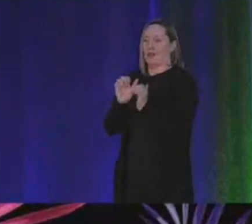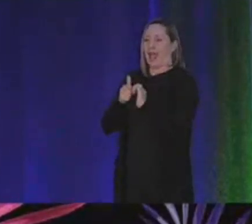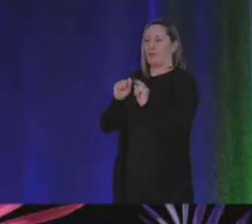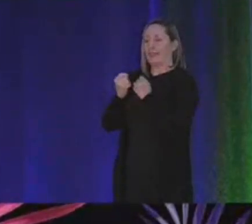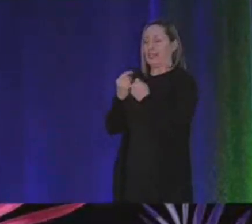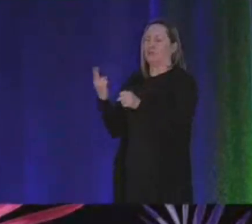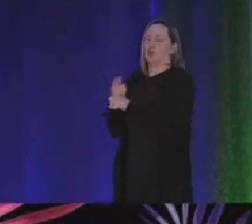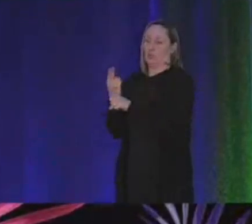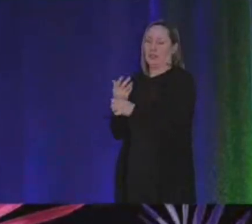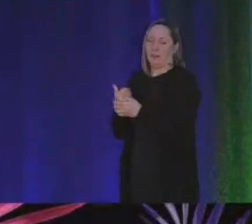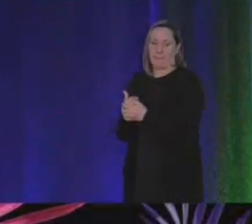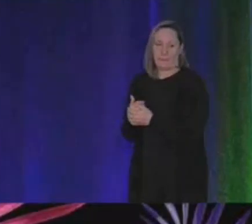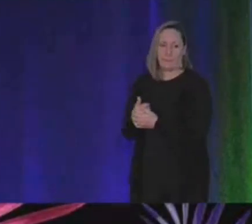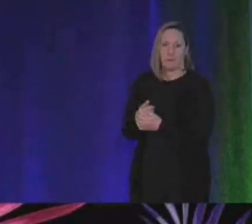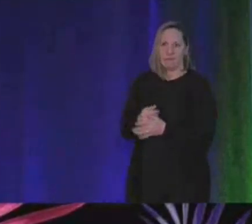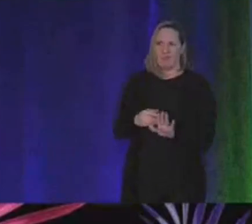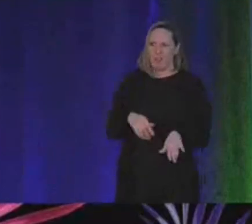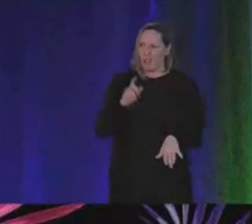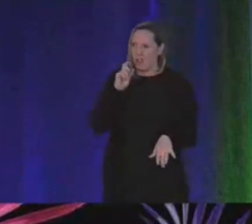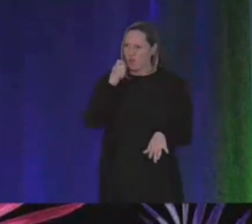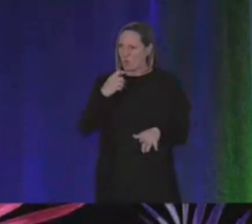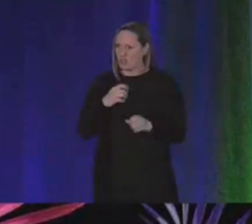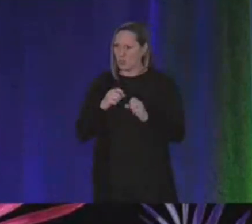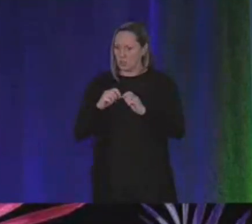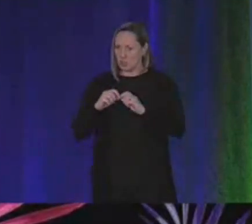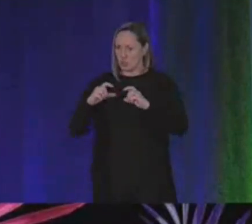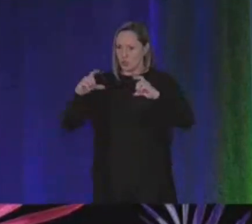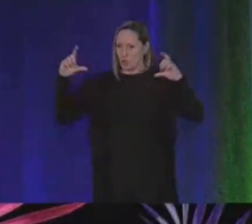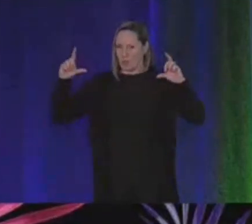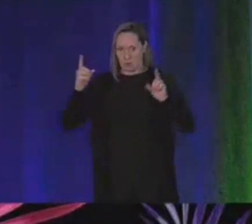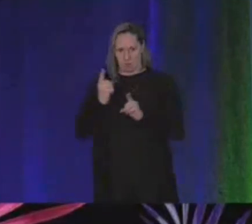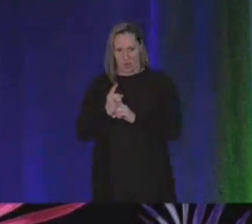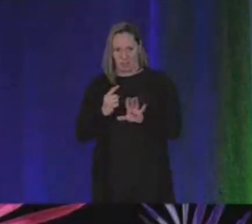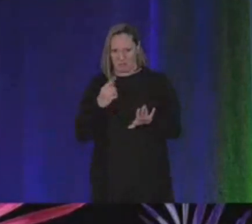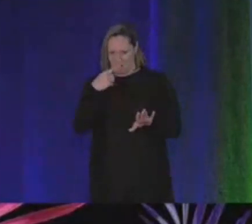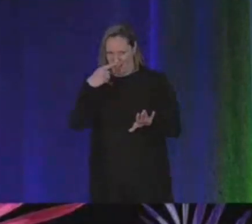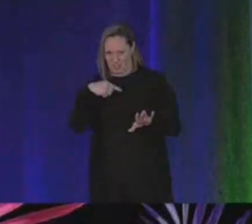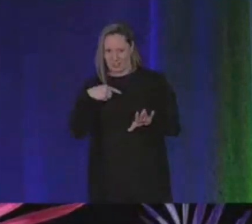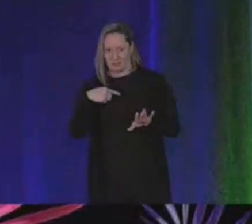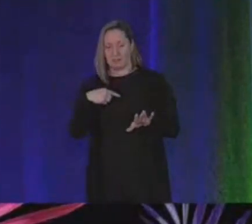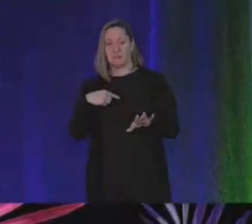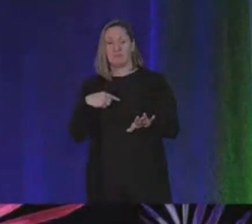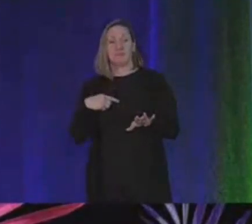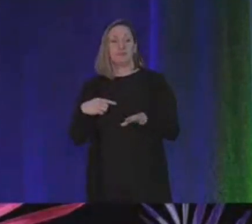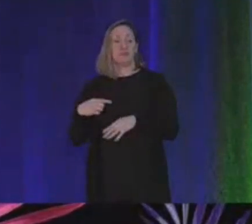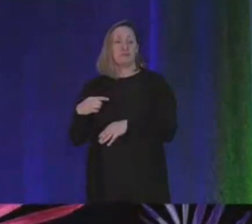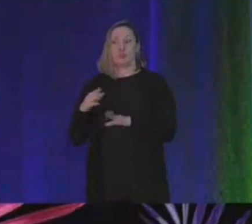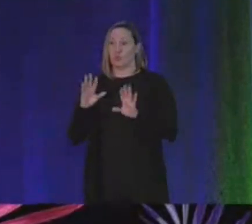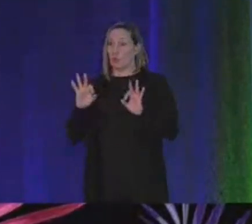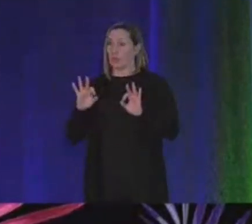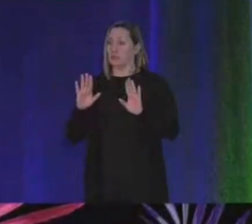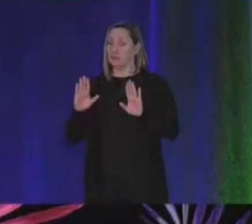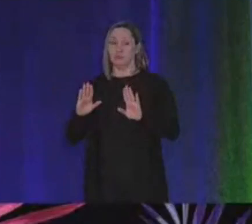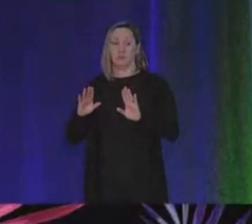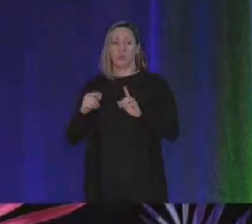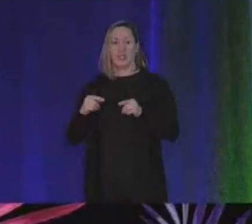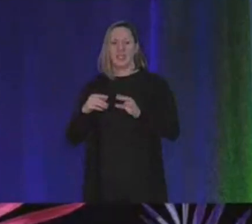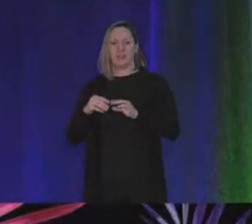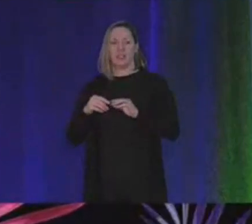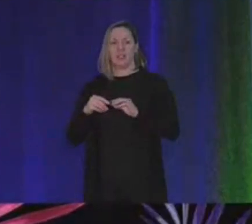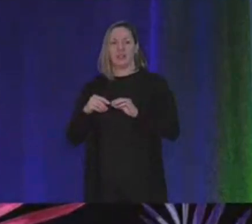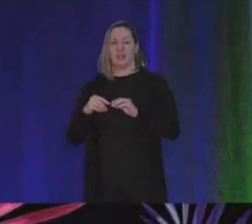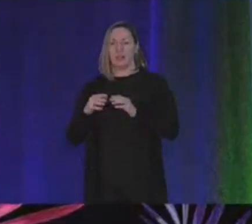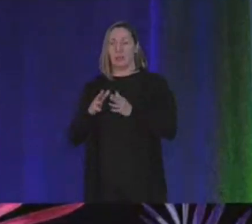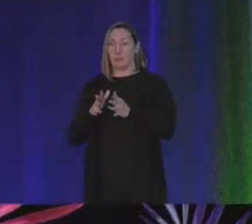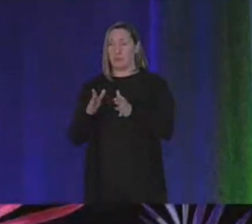use it. Cool. So you can kind of zoom in here, right? Because the text is a little small. Yeah. Great. So this kind of gives you that 3,000